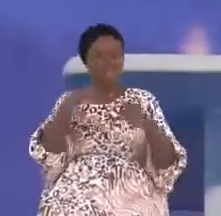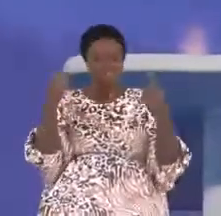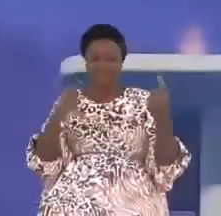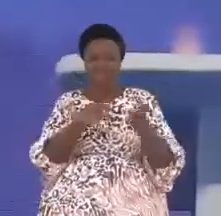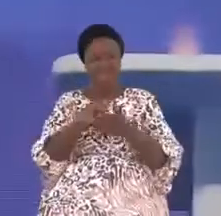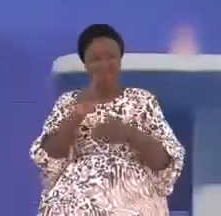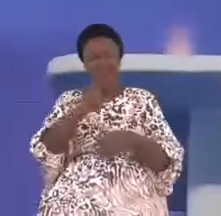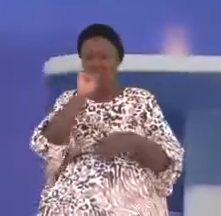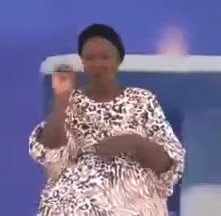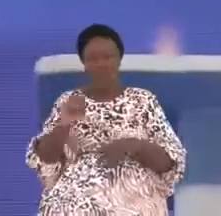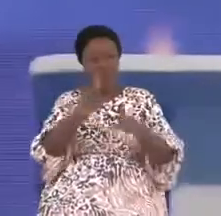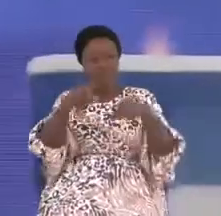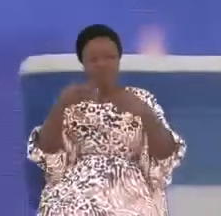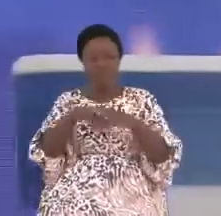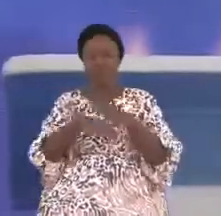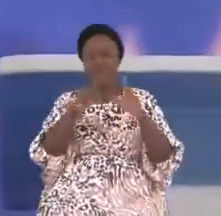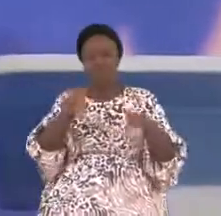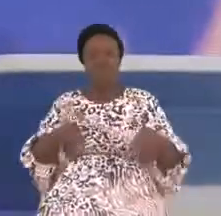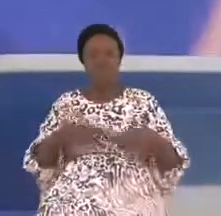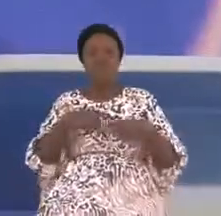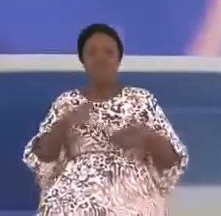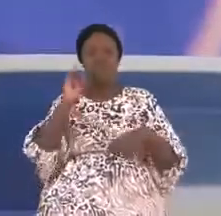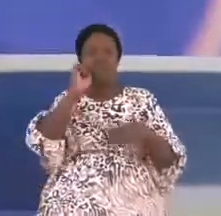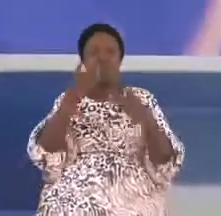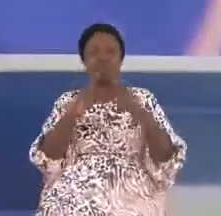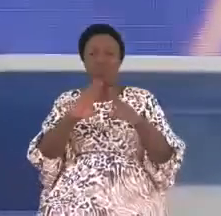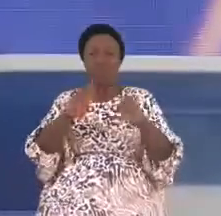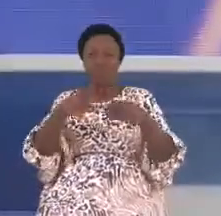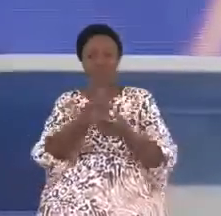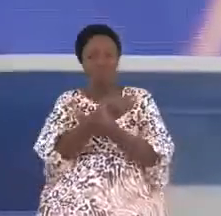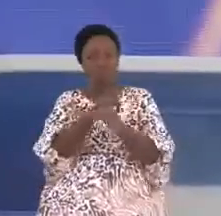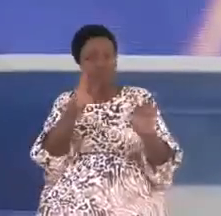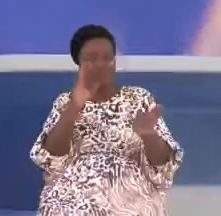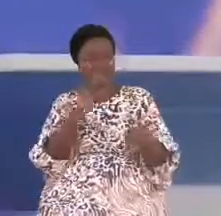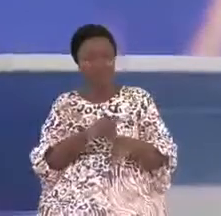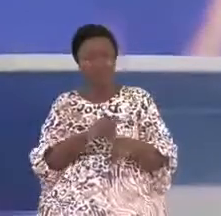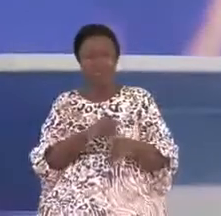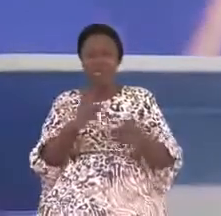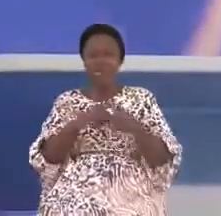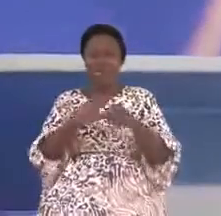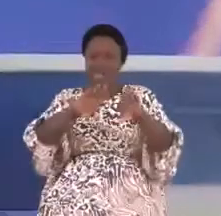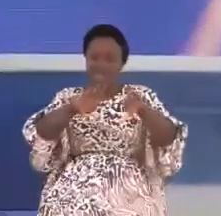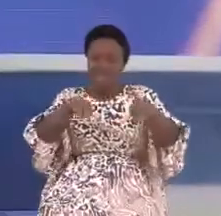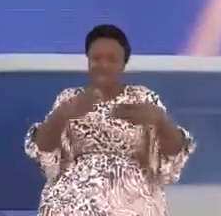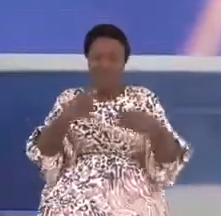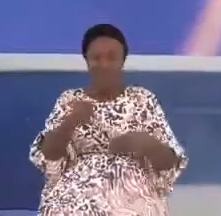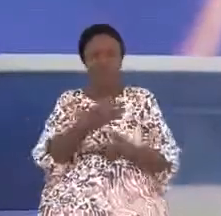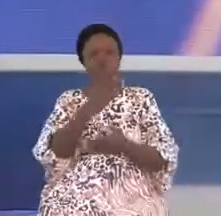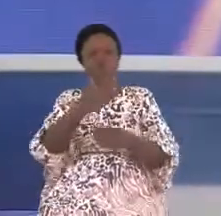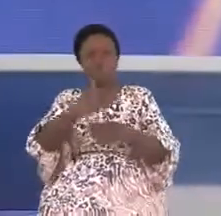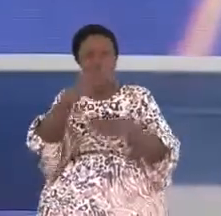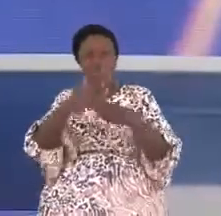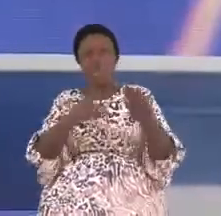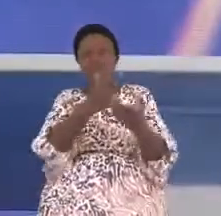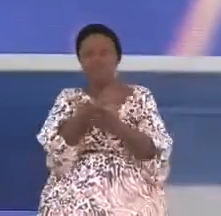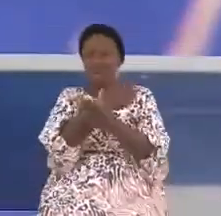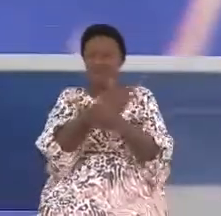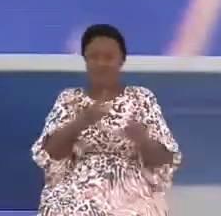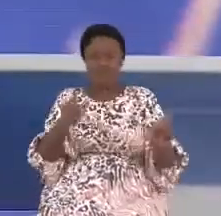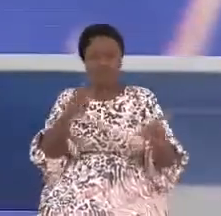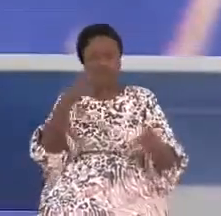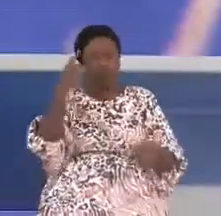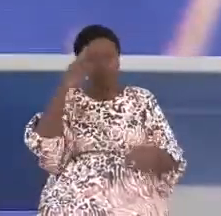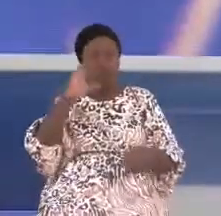committed in your life he wants to bring you freedom and he wants to give you total liberation for your